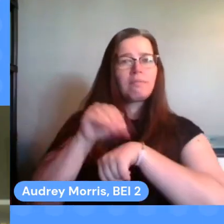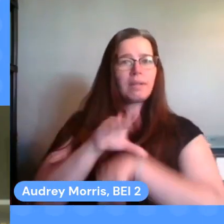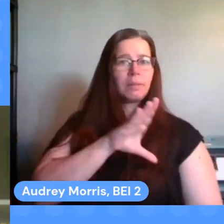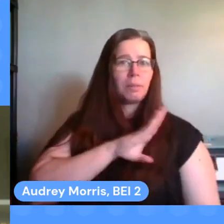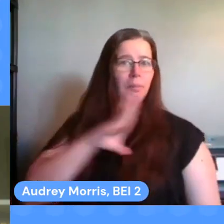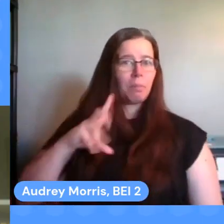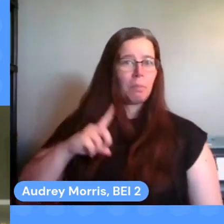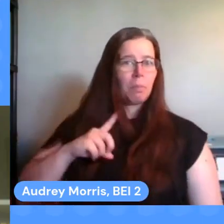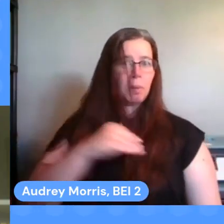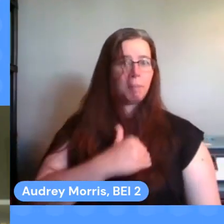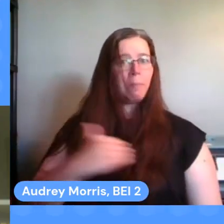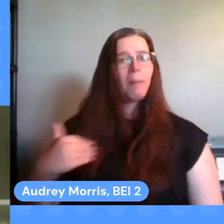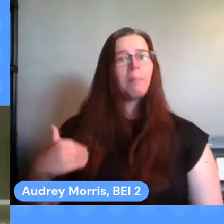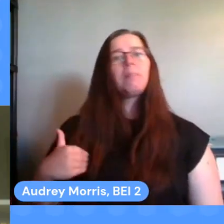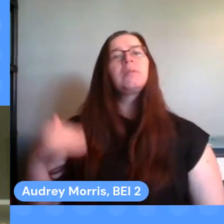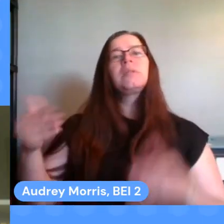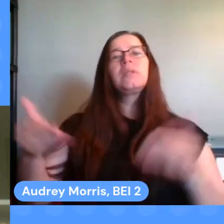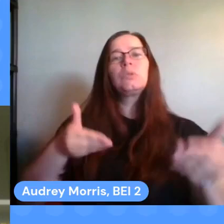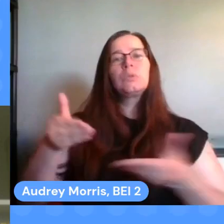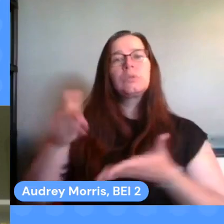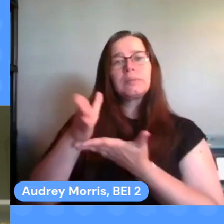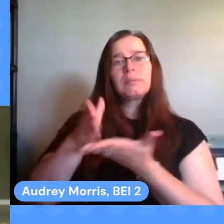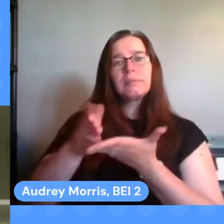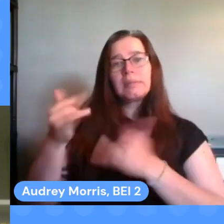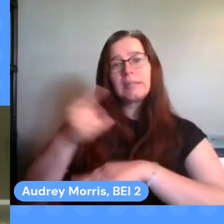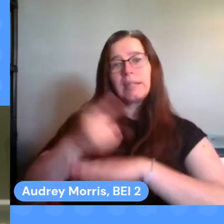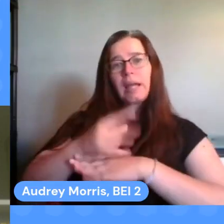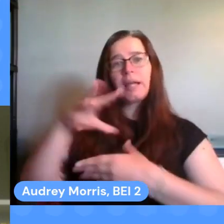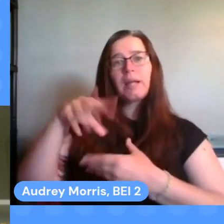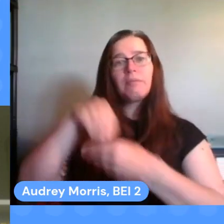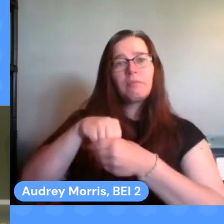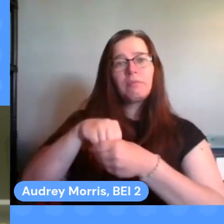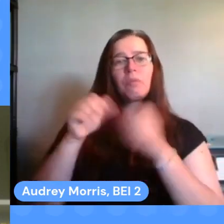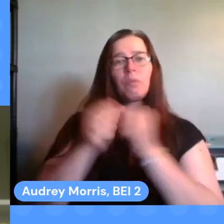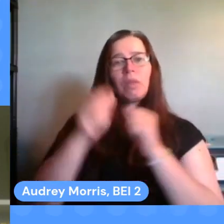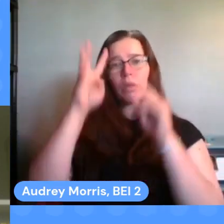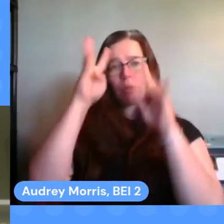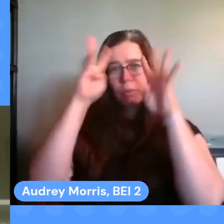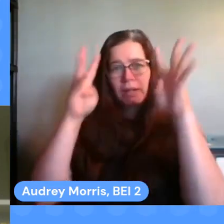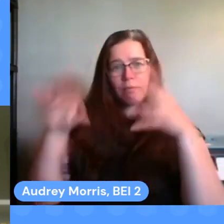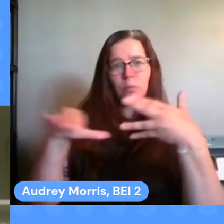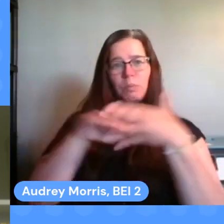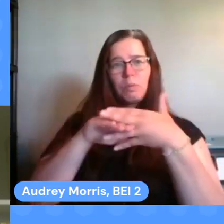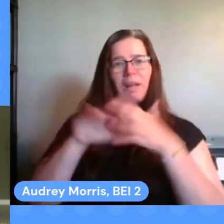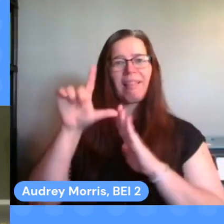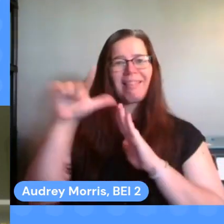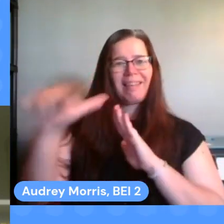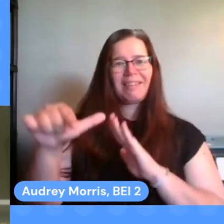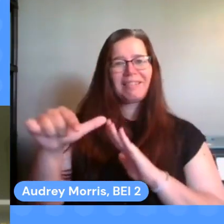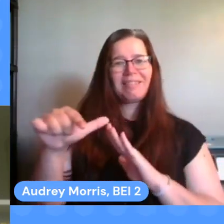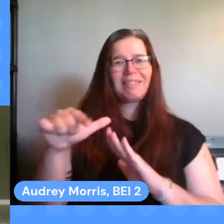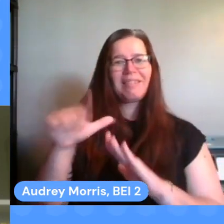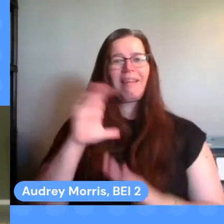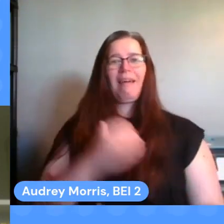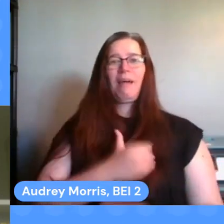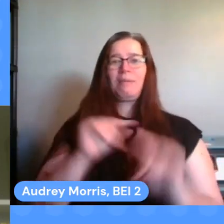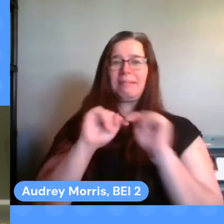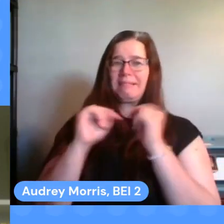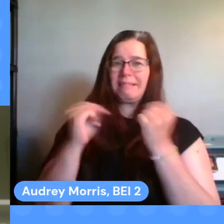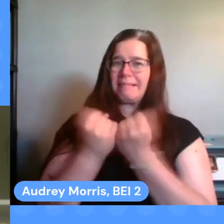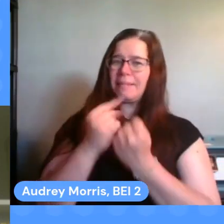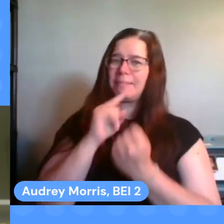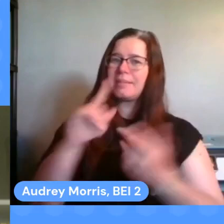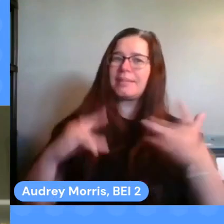members introducing segments today and participating in a creative break later. The Scratch team and I are